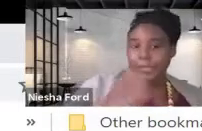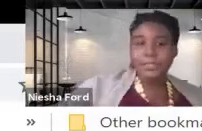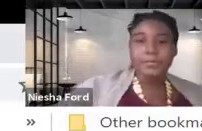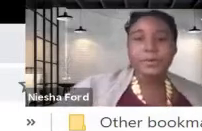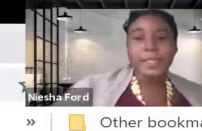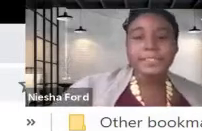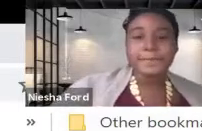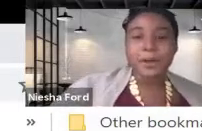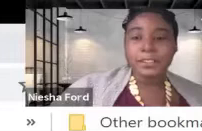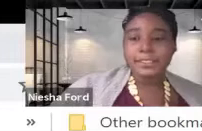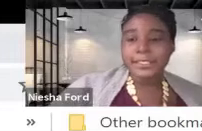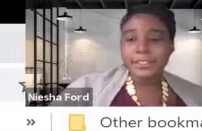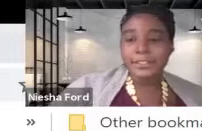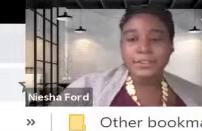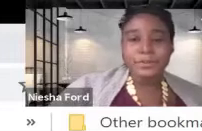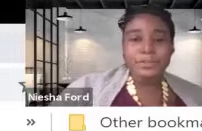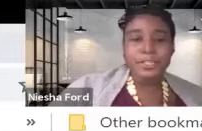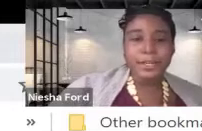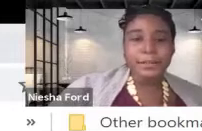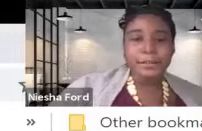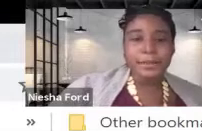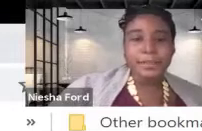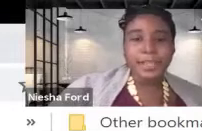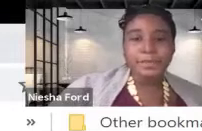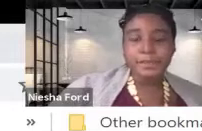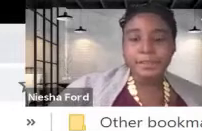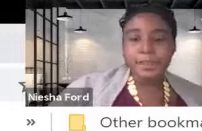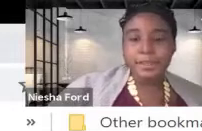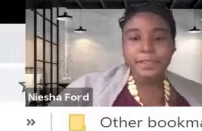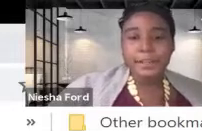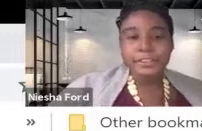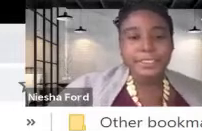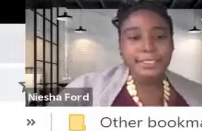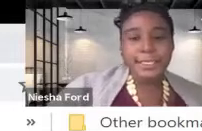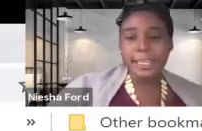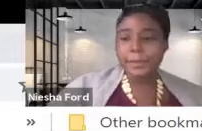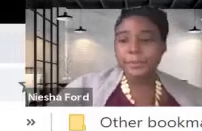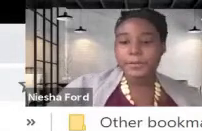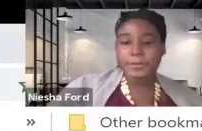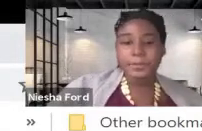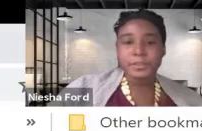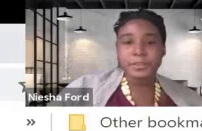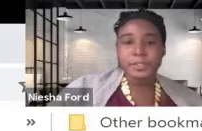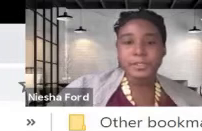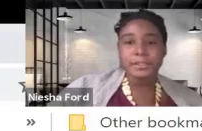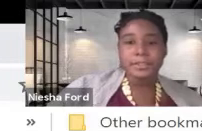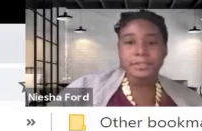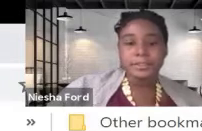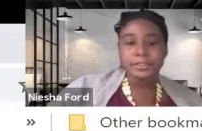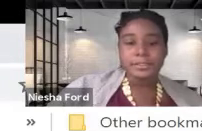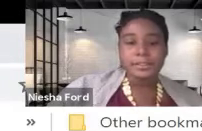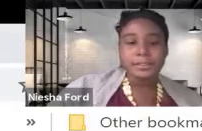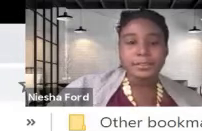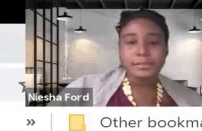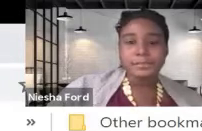would any group like to volunteer to share what they've kind of the characteristics they came up with for their persona?